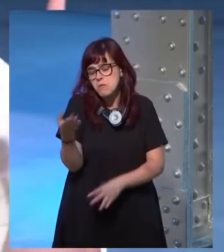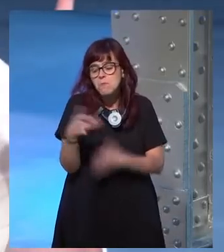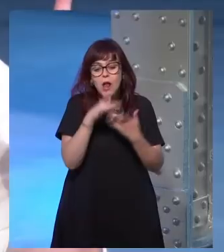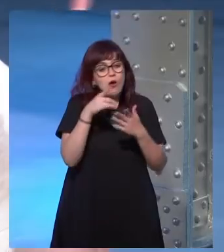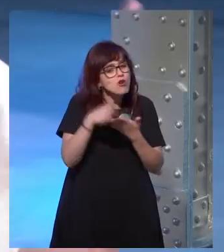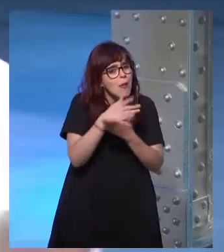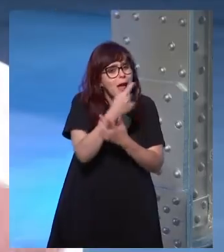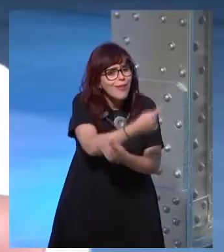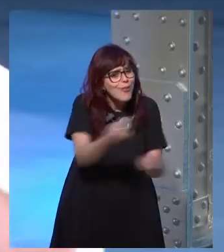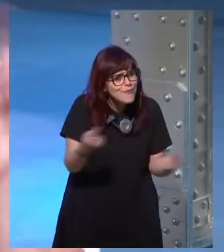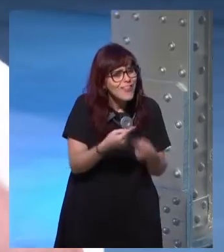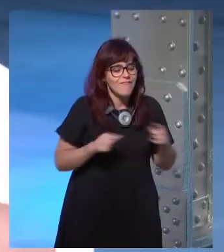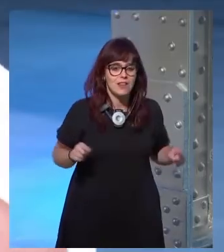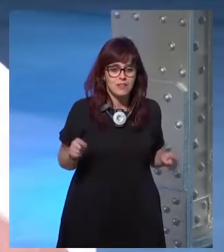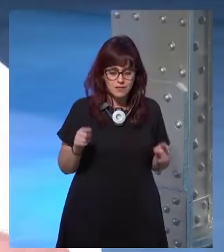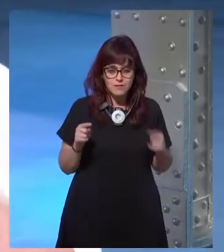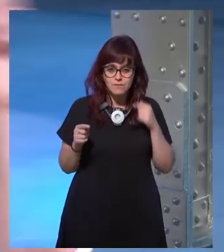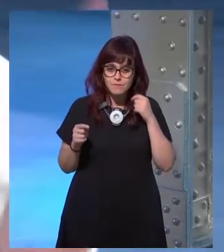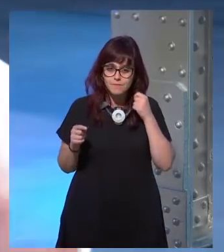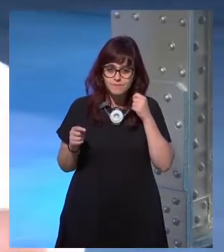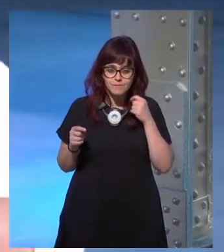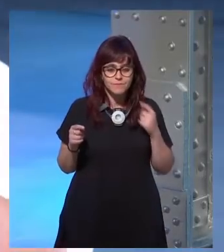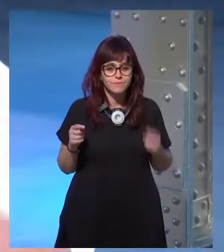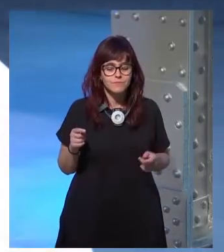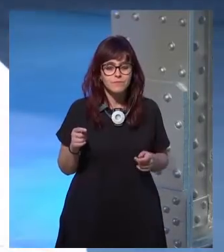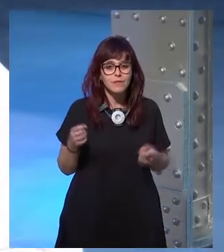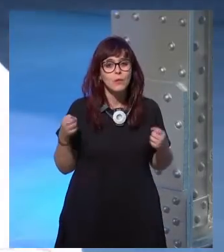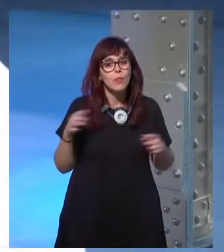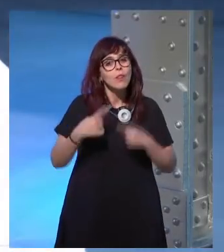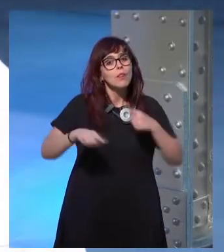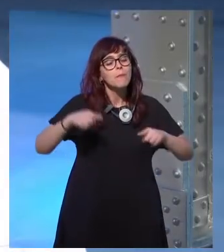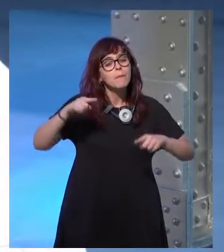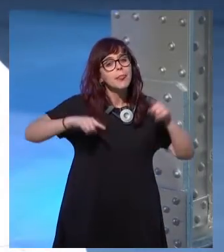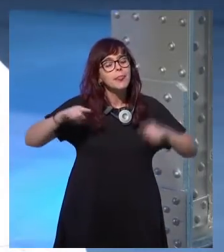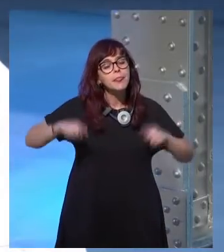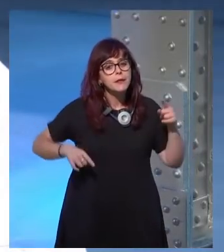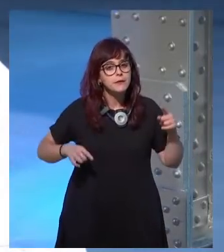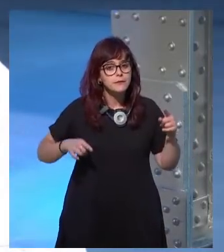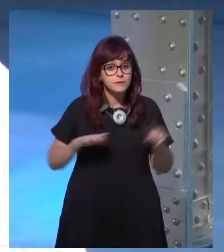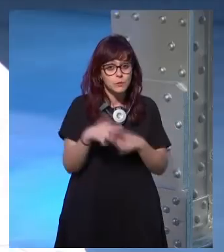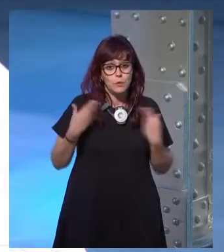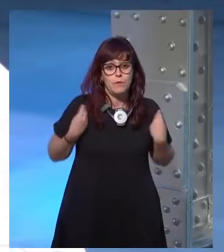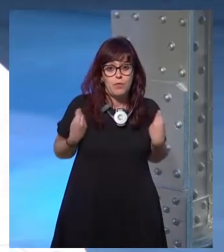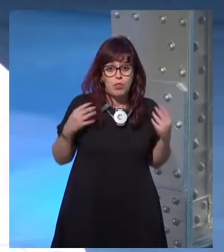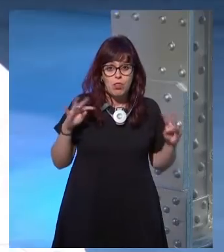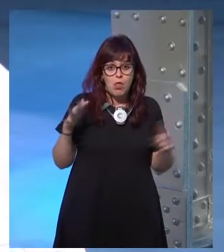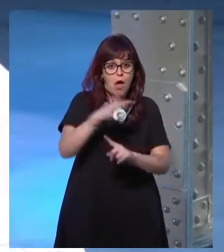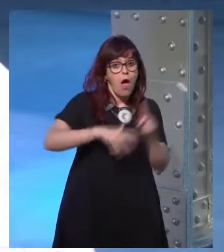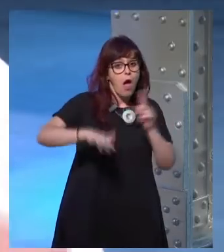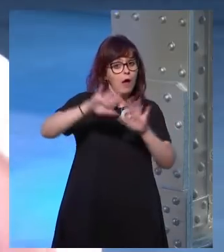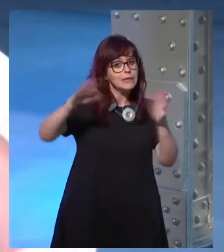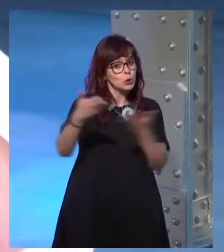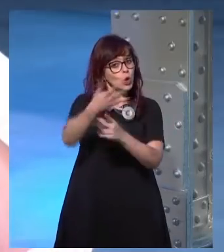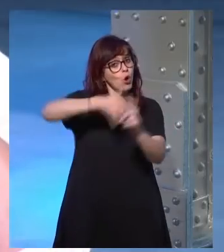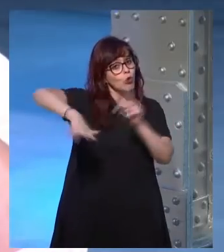just also depends on what's going on in my own life and in the wider world around me. That definitely affects my